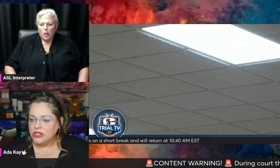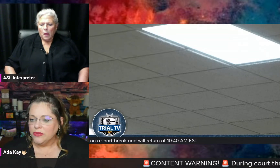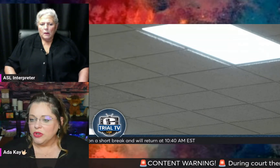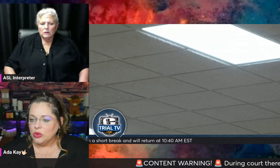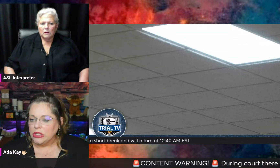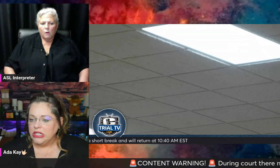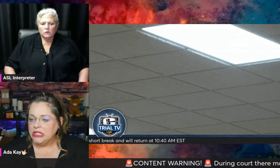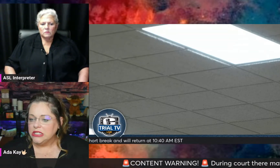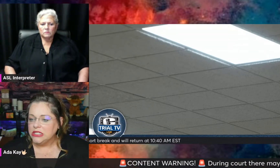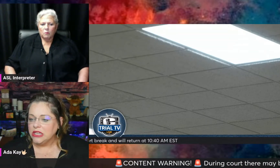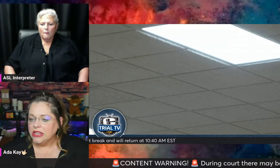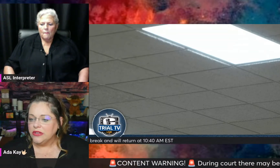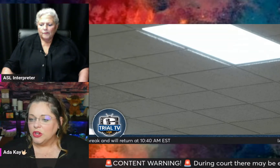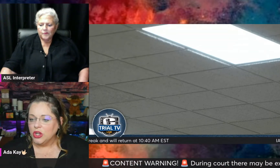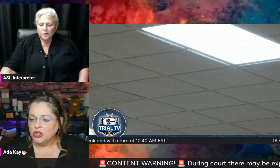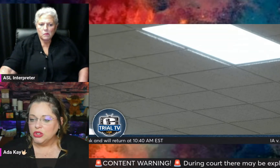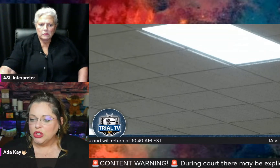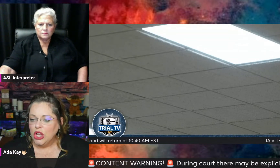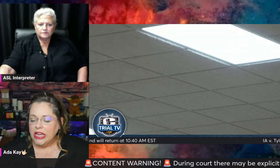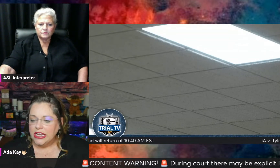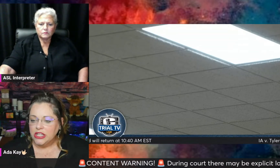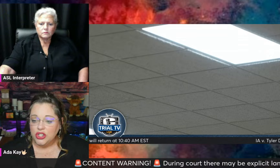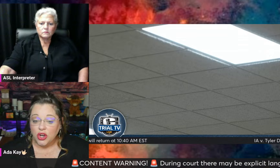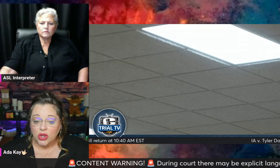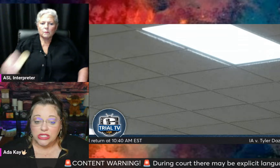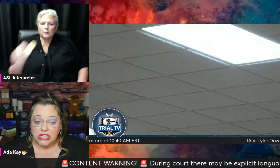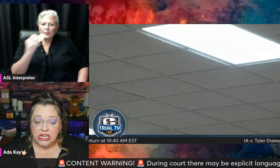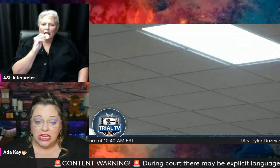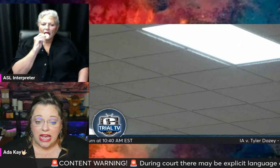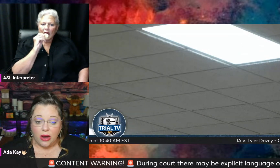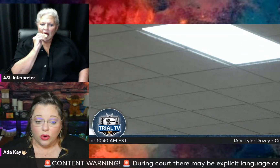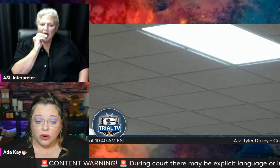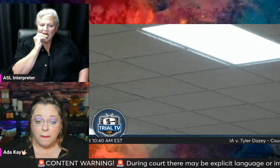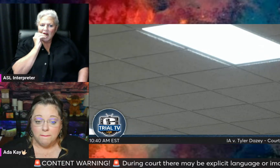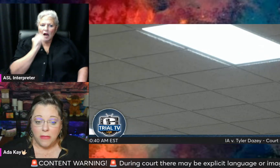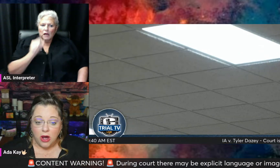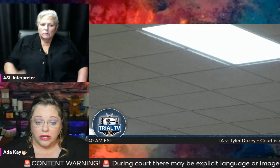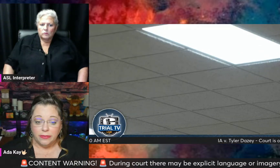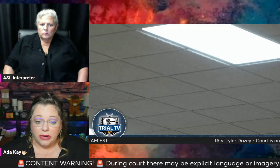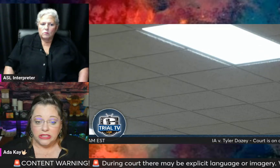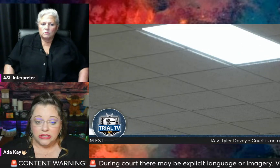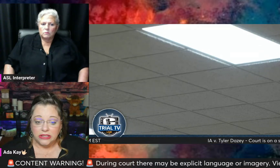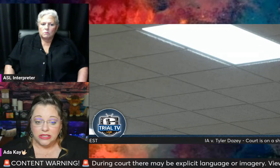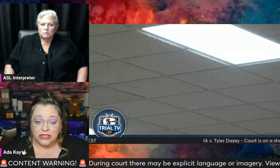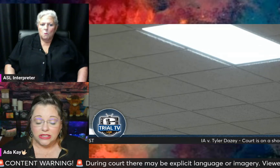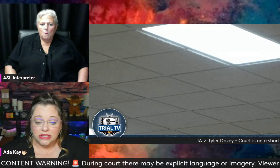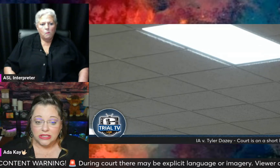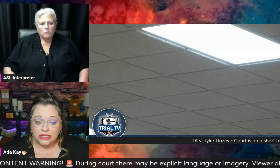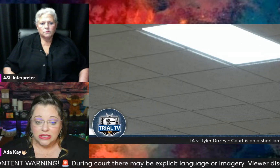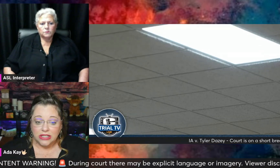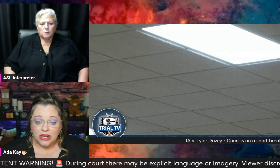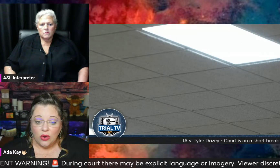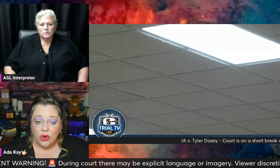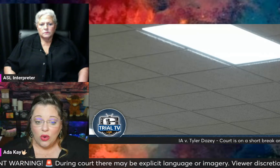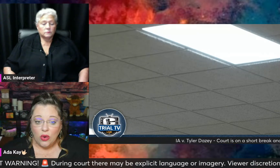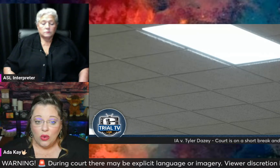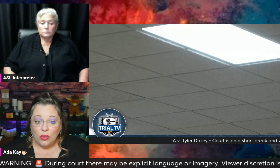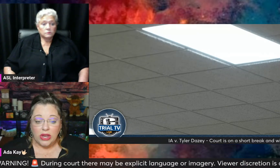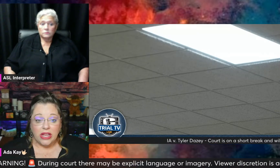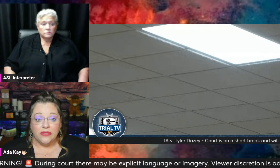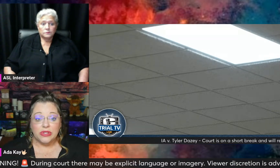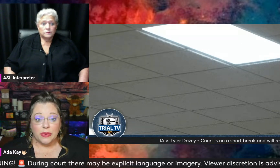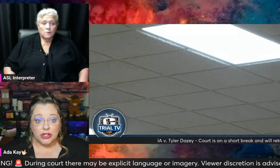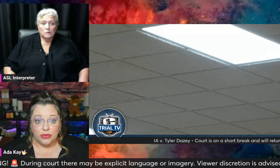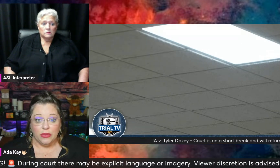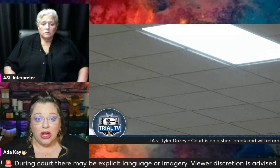all these different greens and different colors. Did y'all see our mod buttons?